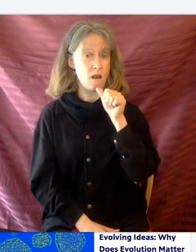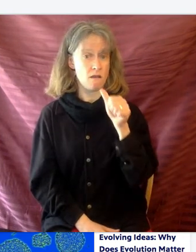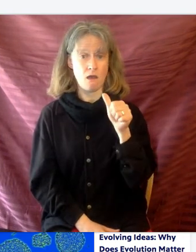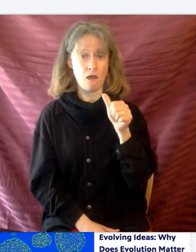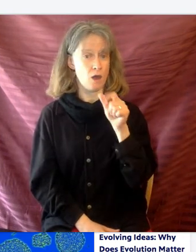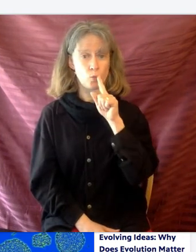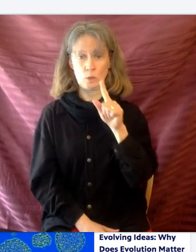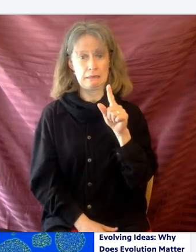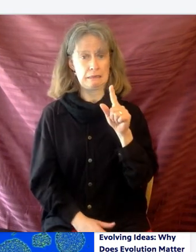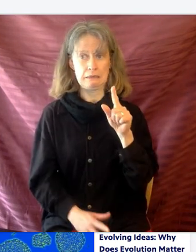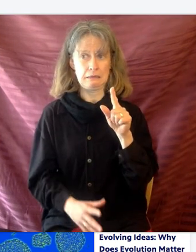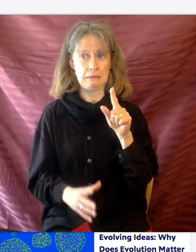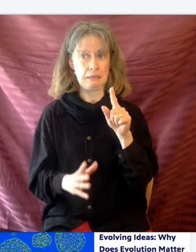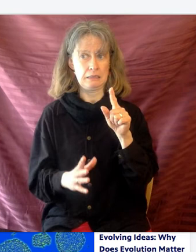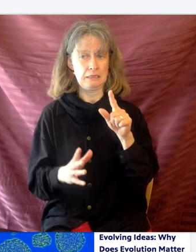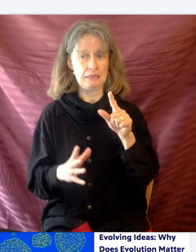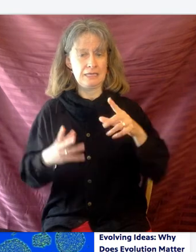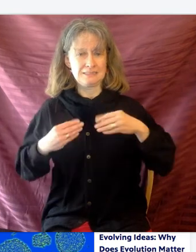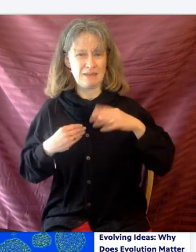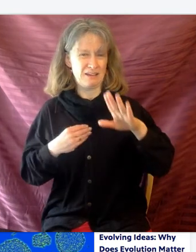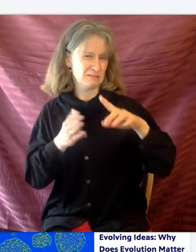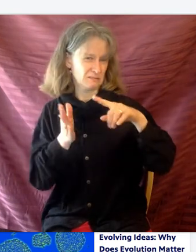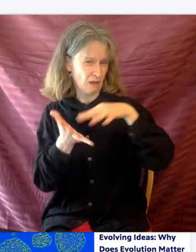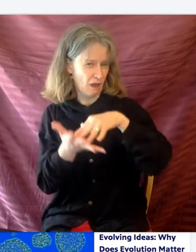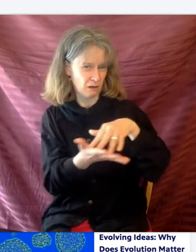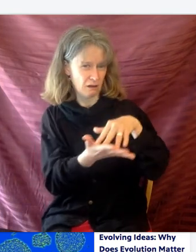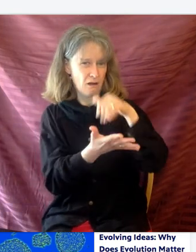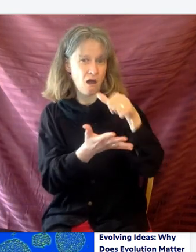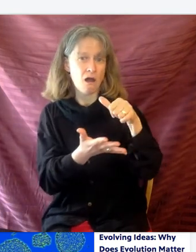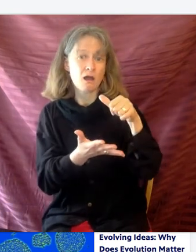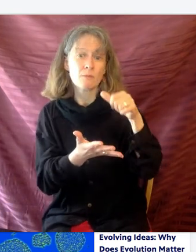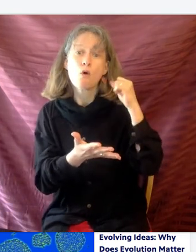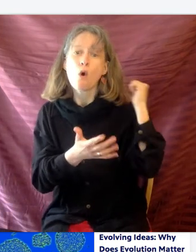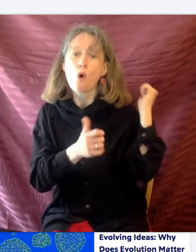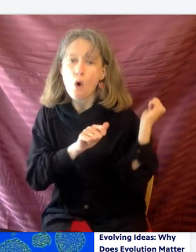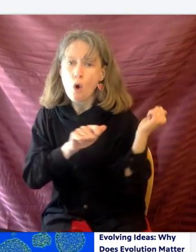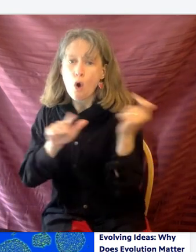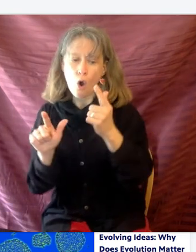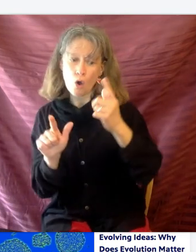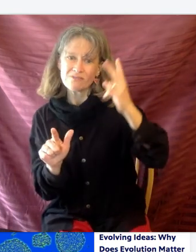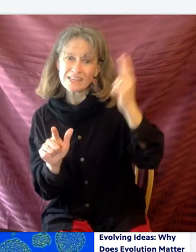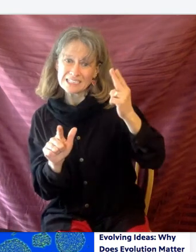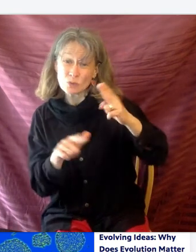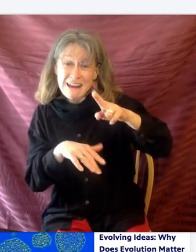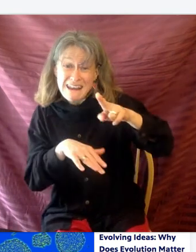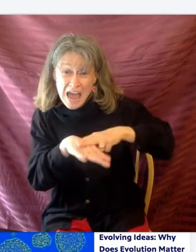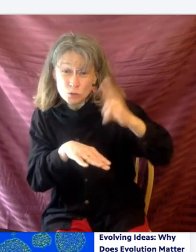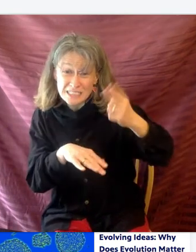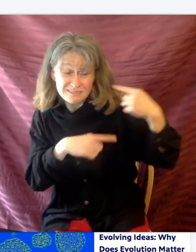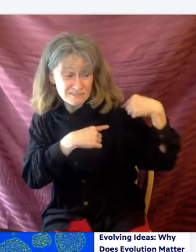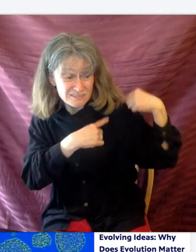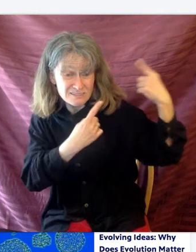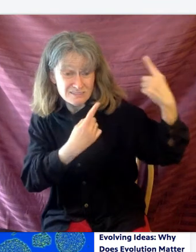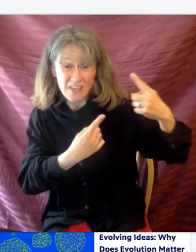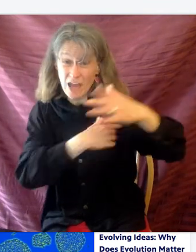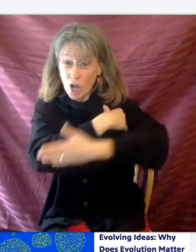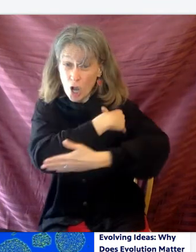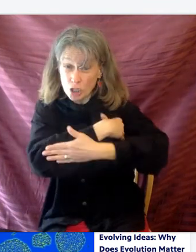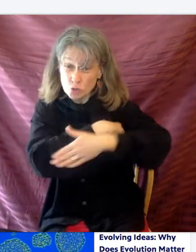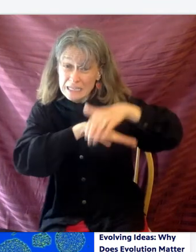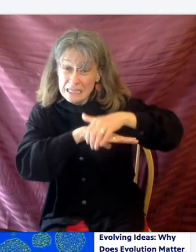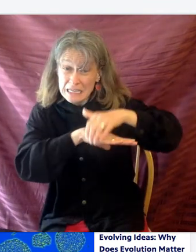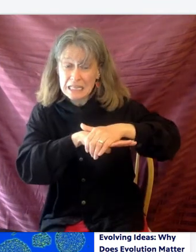per se, but because it went against all of natural history in Great Britain. He knew he stood to jeopardize